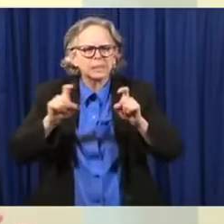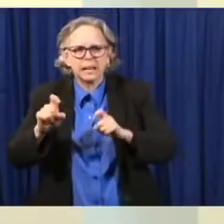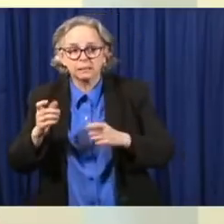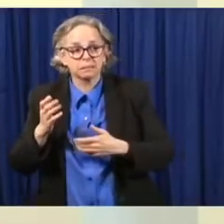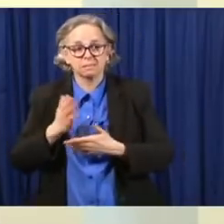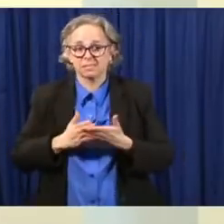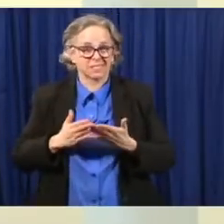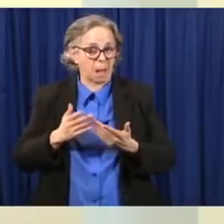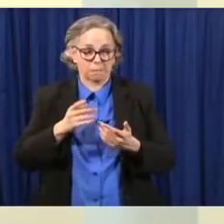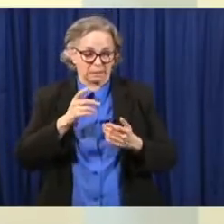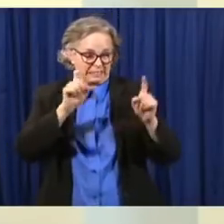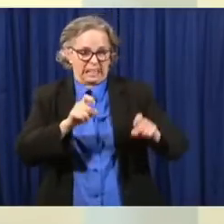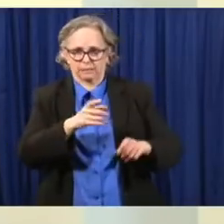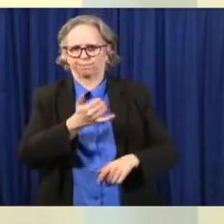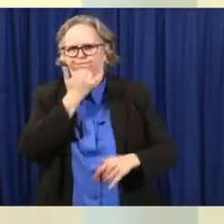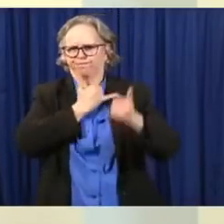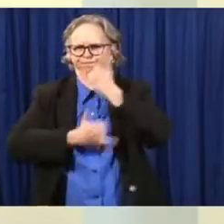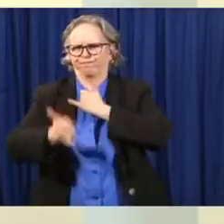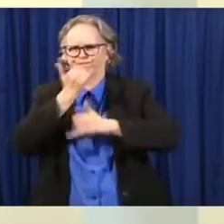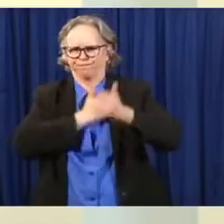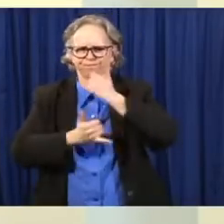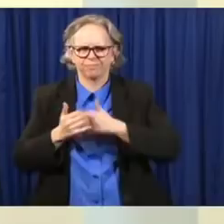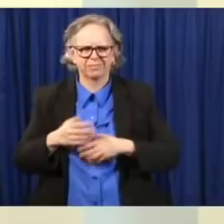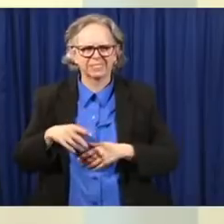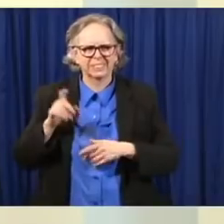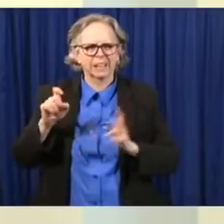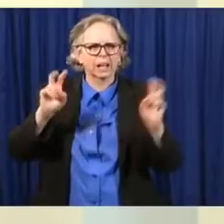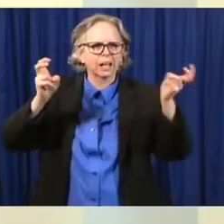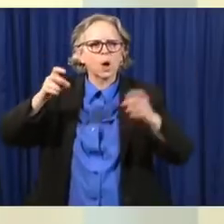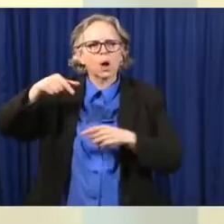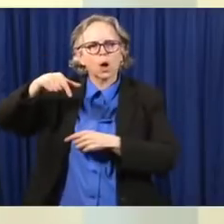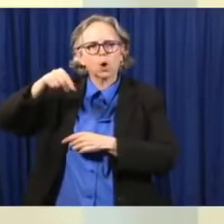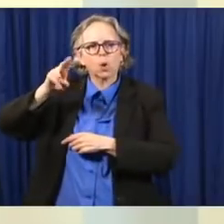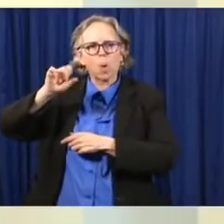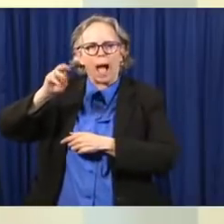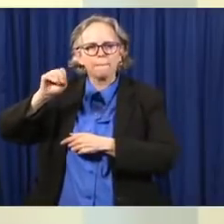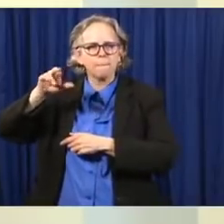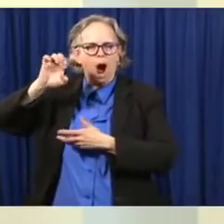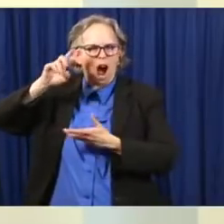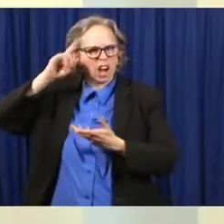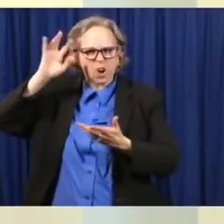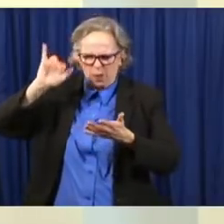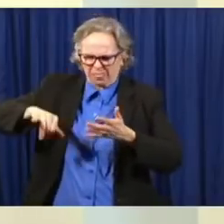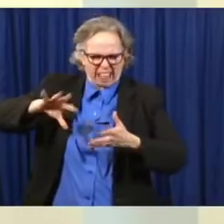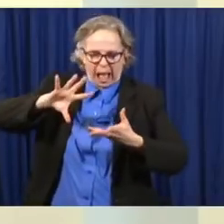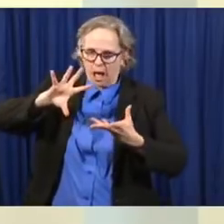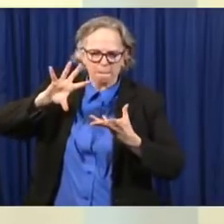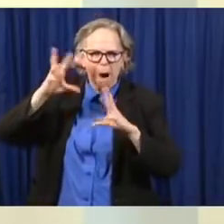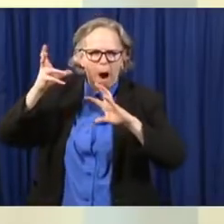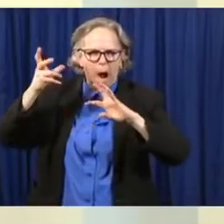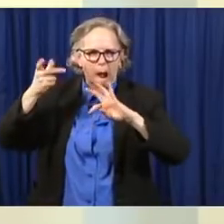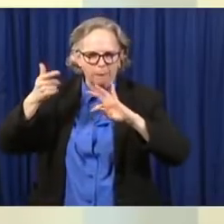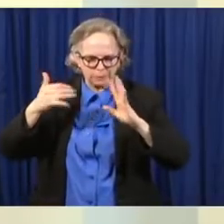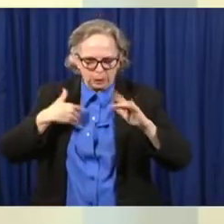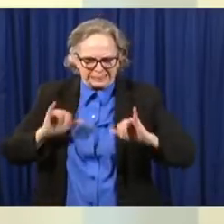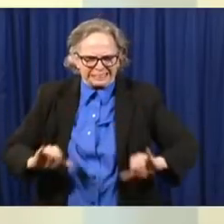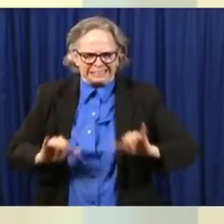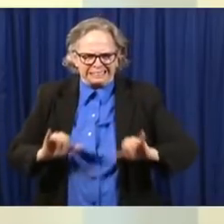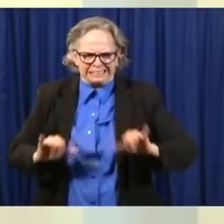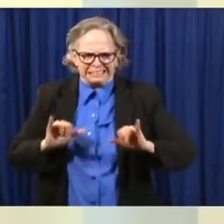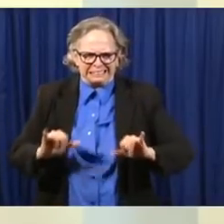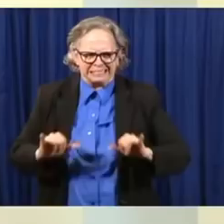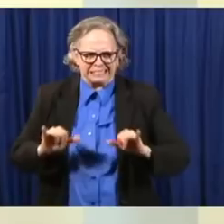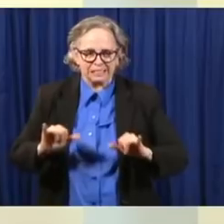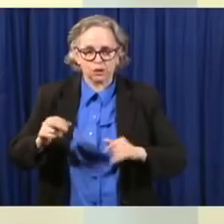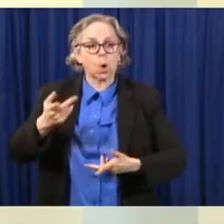testing's a big quagmire of its own. But we really need to get to the Harvard numbers ultimately gives